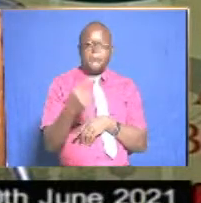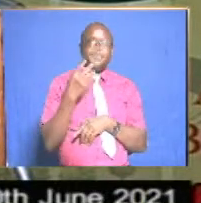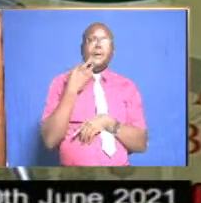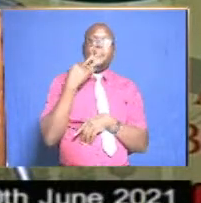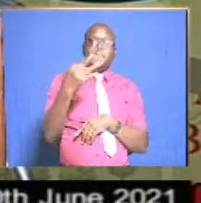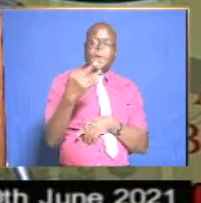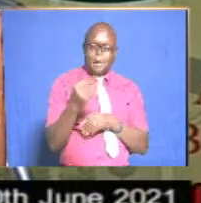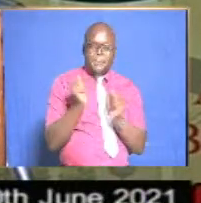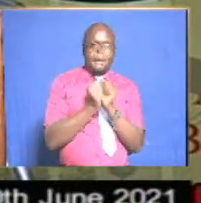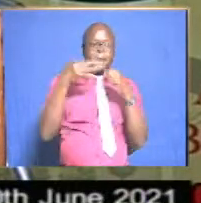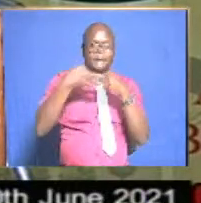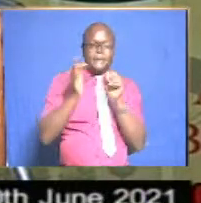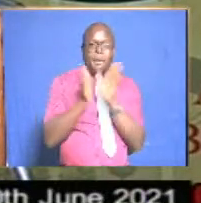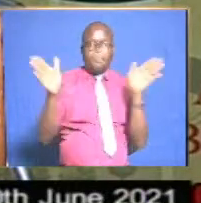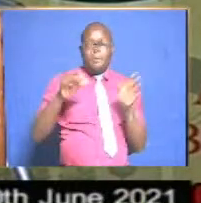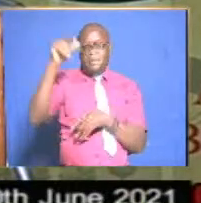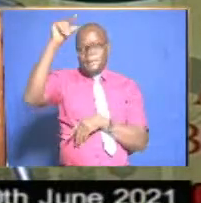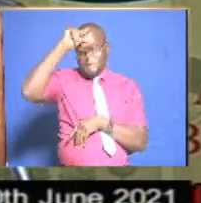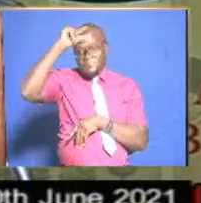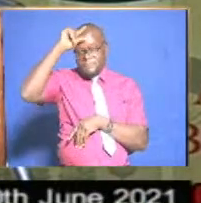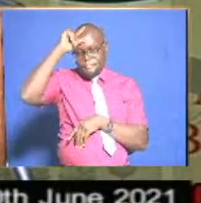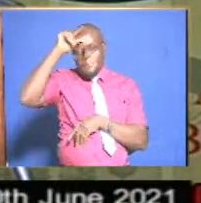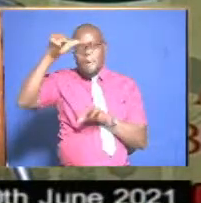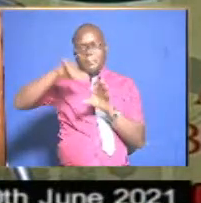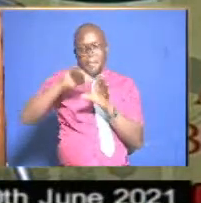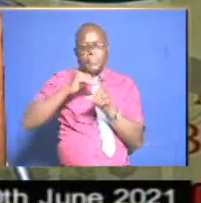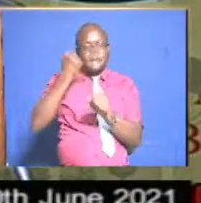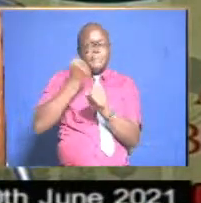340,318 public servants had indeed joined the scheme.